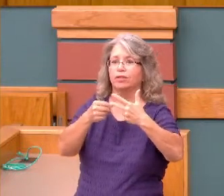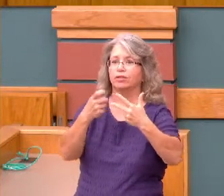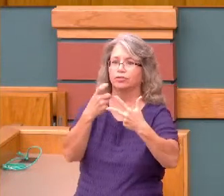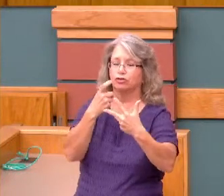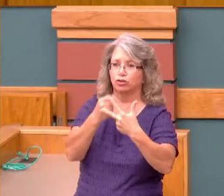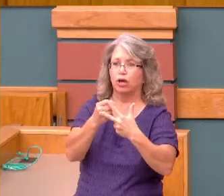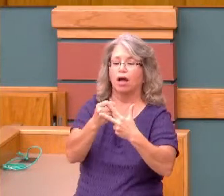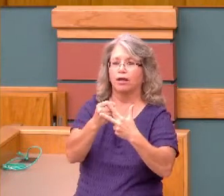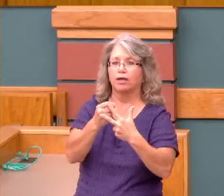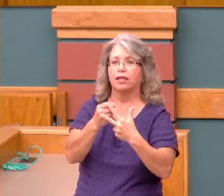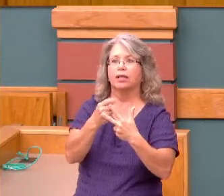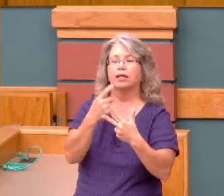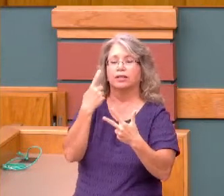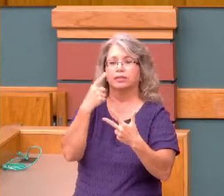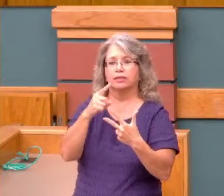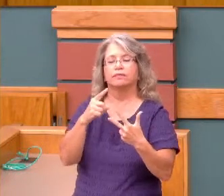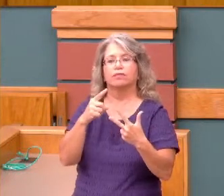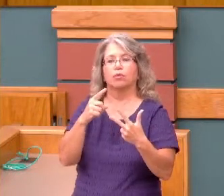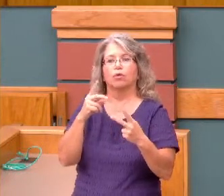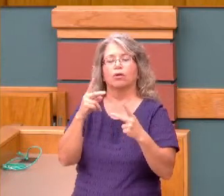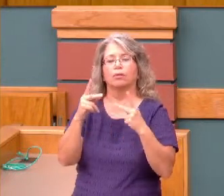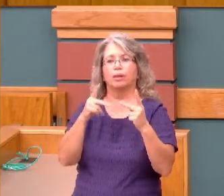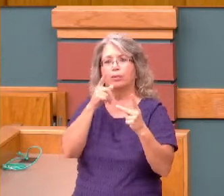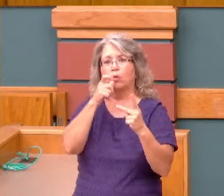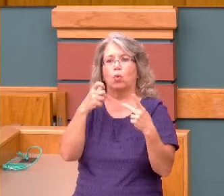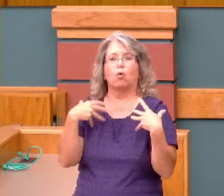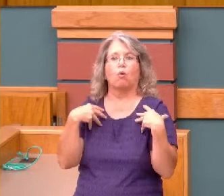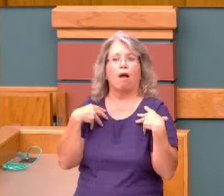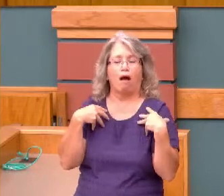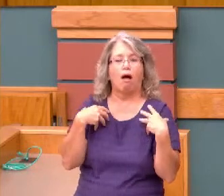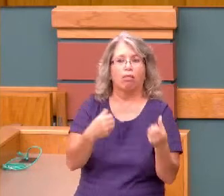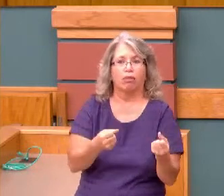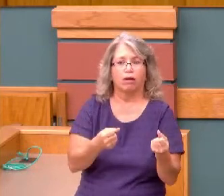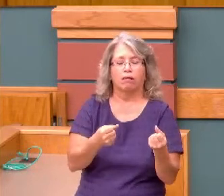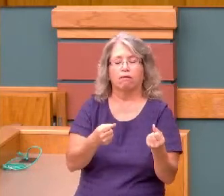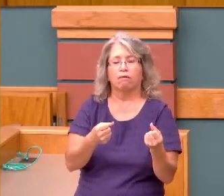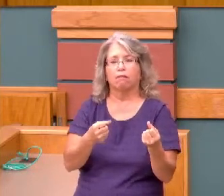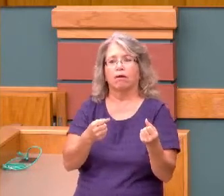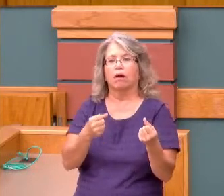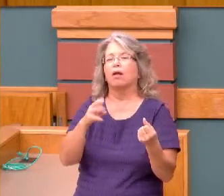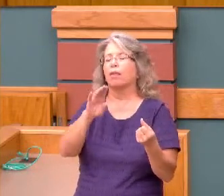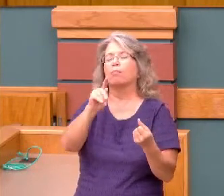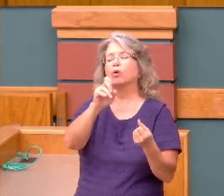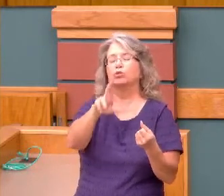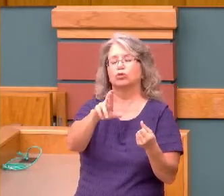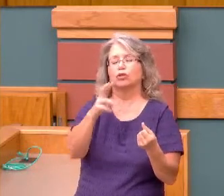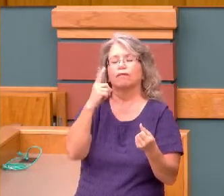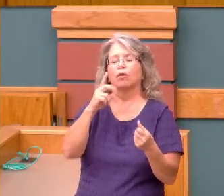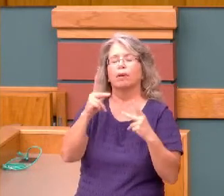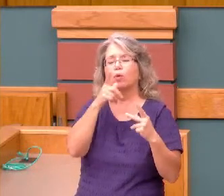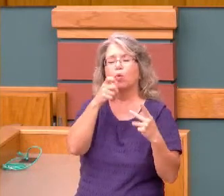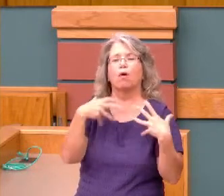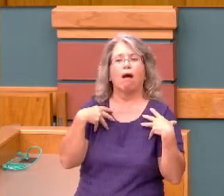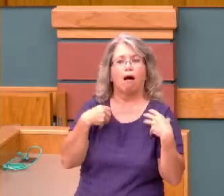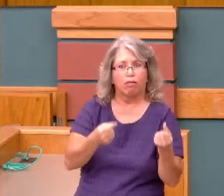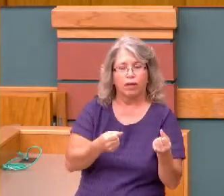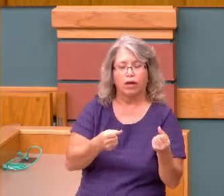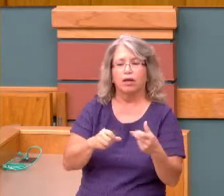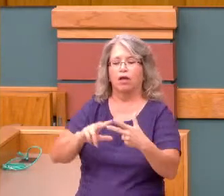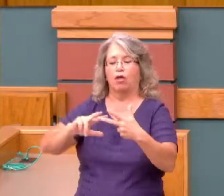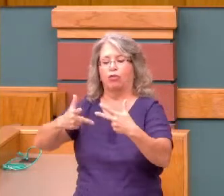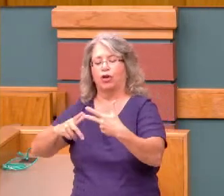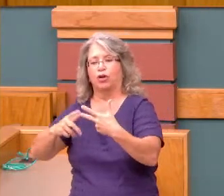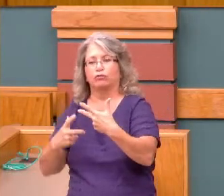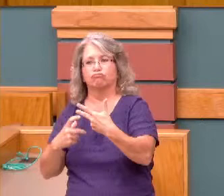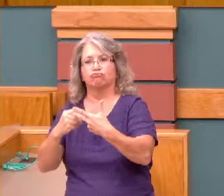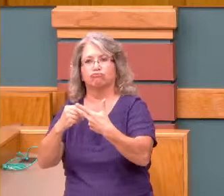and the third shot is for those who are immunocompromised. The City of Corpus Christi and Nueces County Public